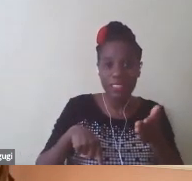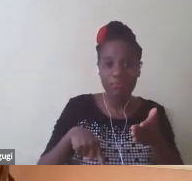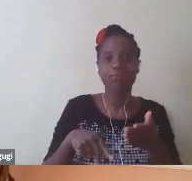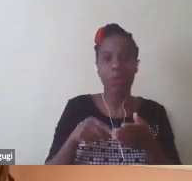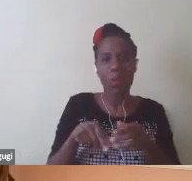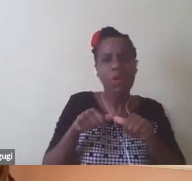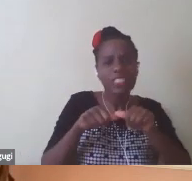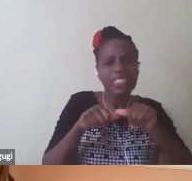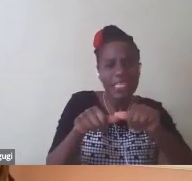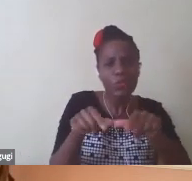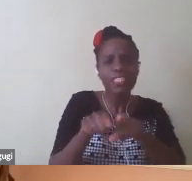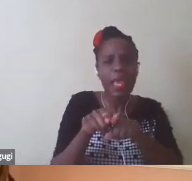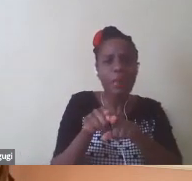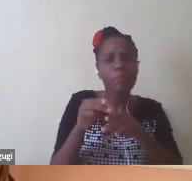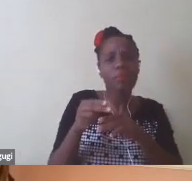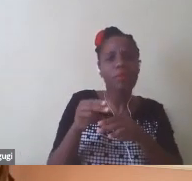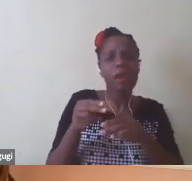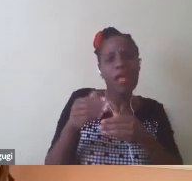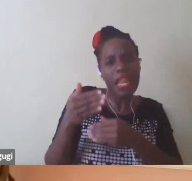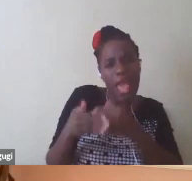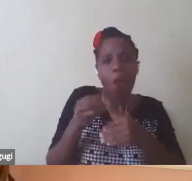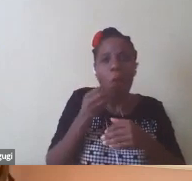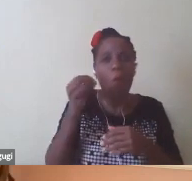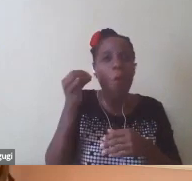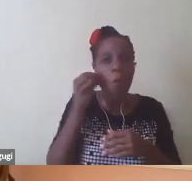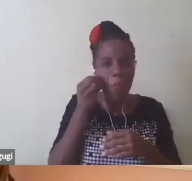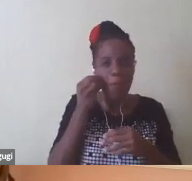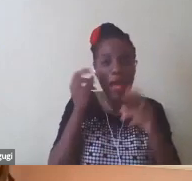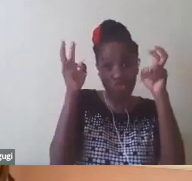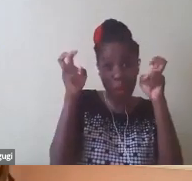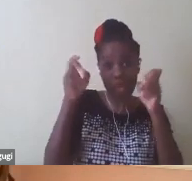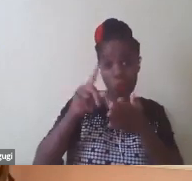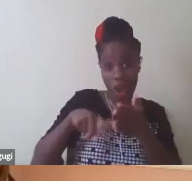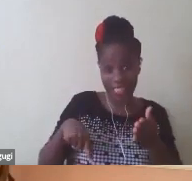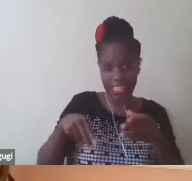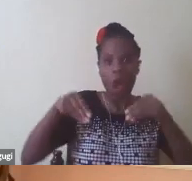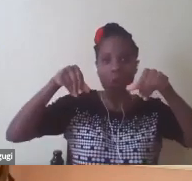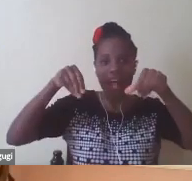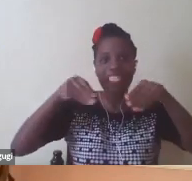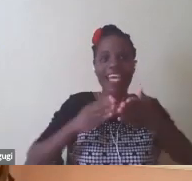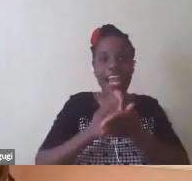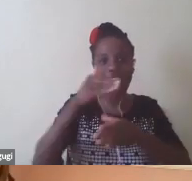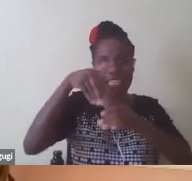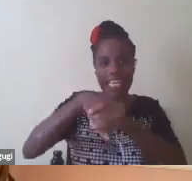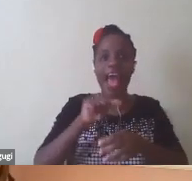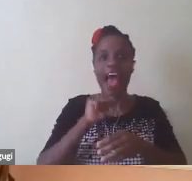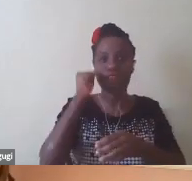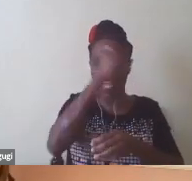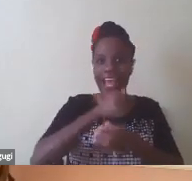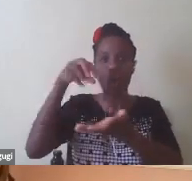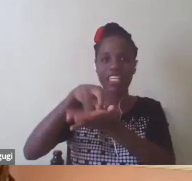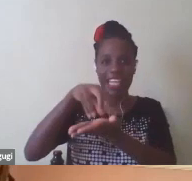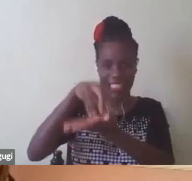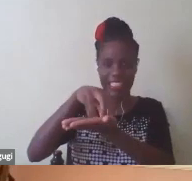it closer to home. And just to give you an idea, this is themed Quality Rights in an African context. And